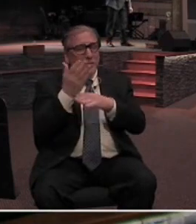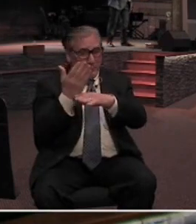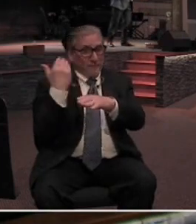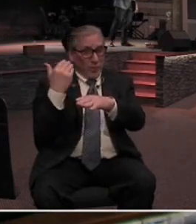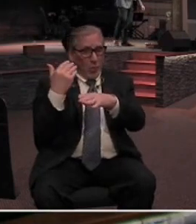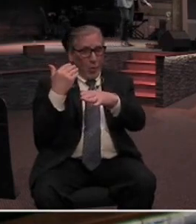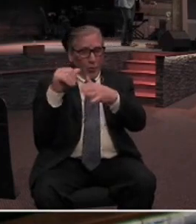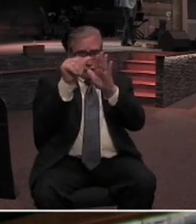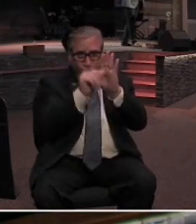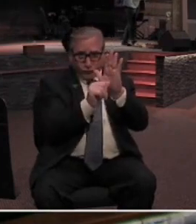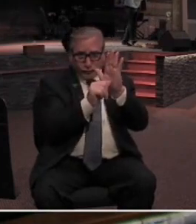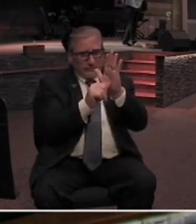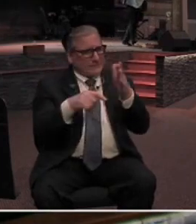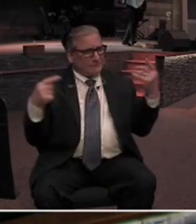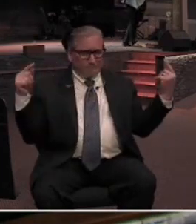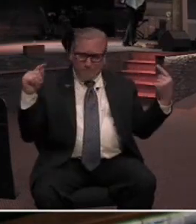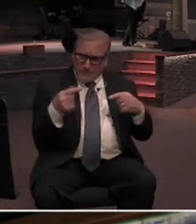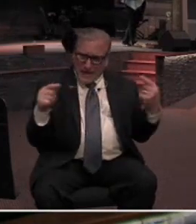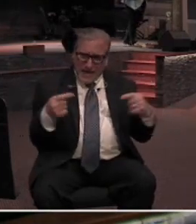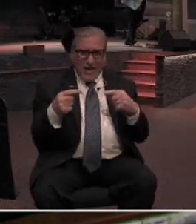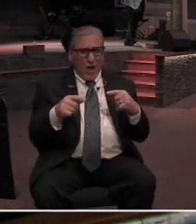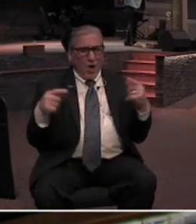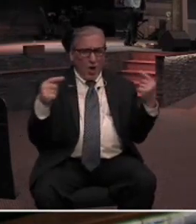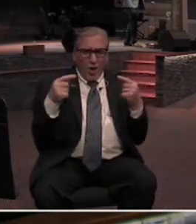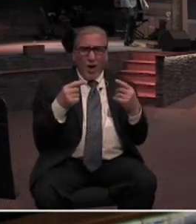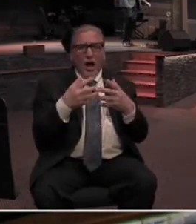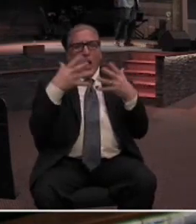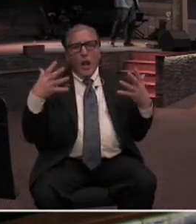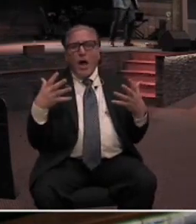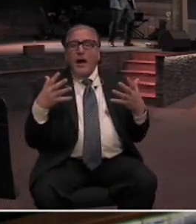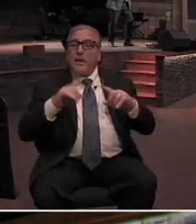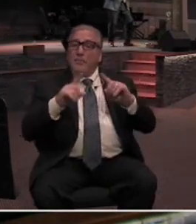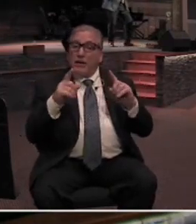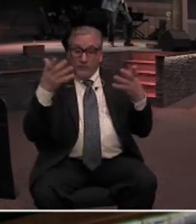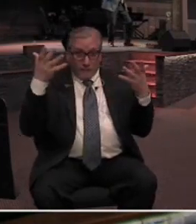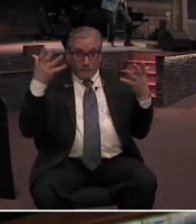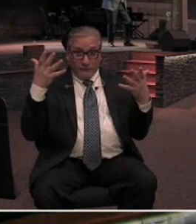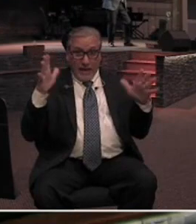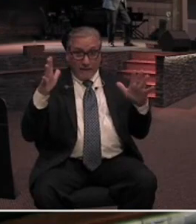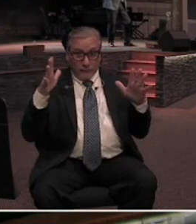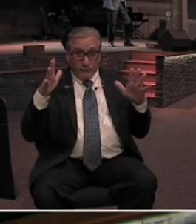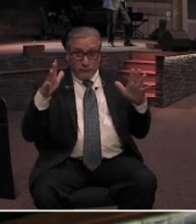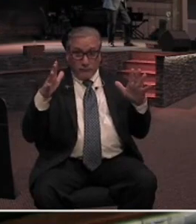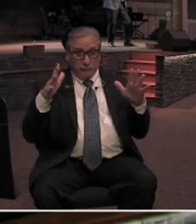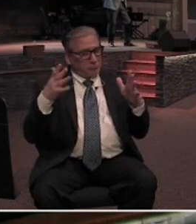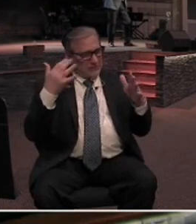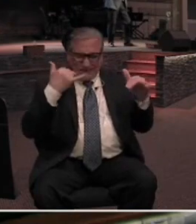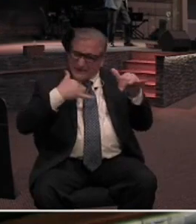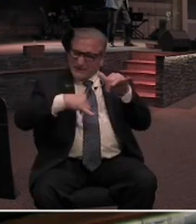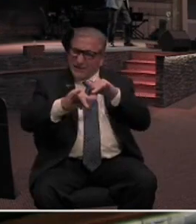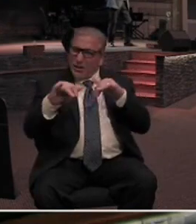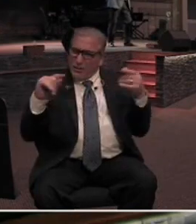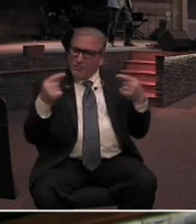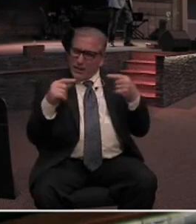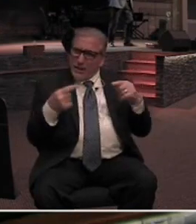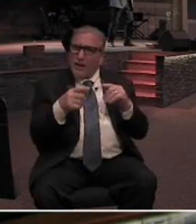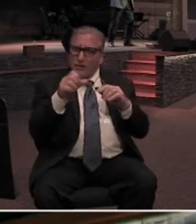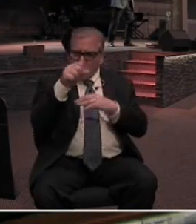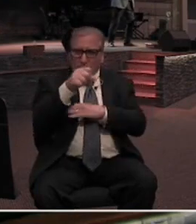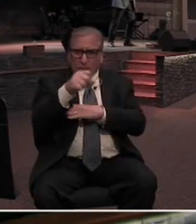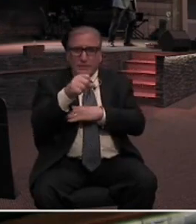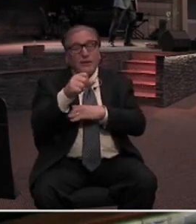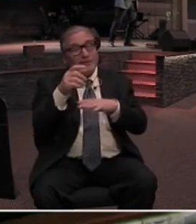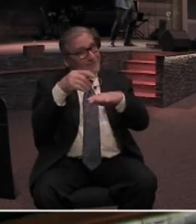in pain. It hurt to move, but after the surgery, there was still pain, and then they sent you